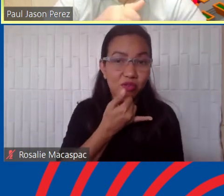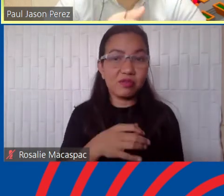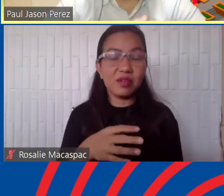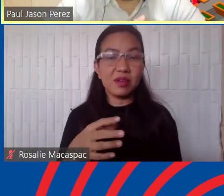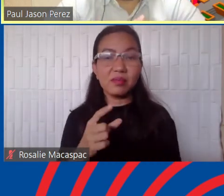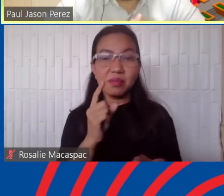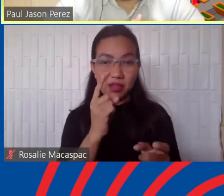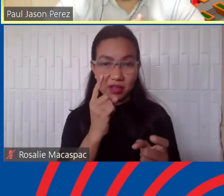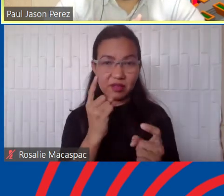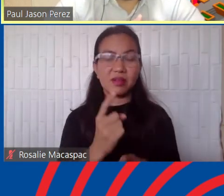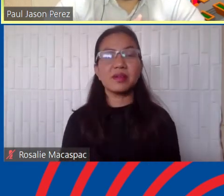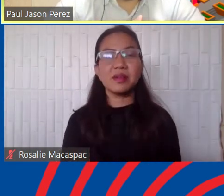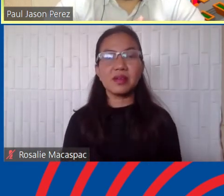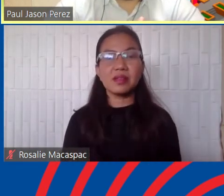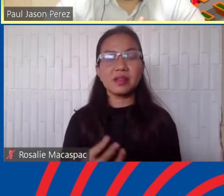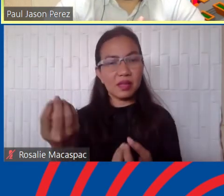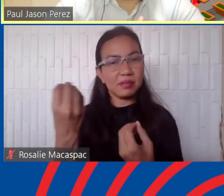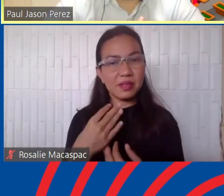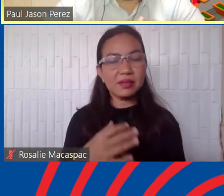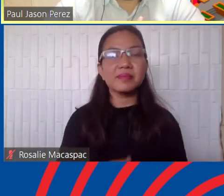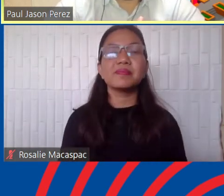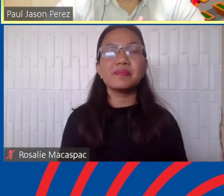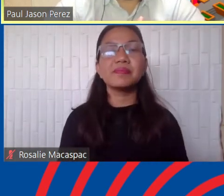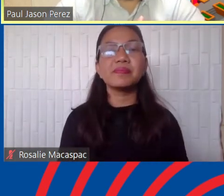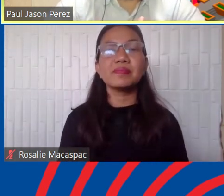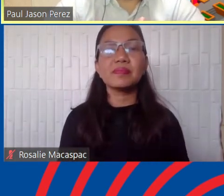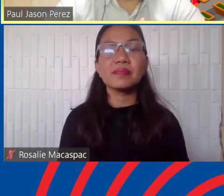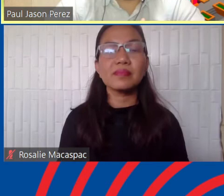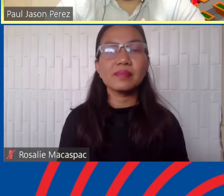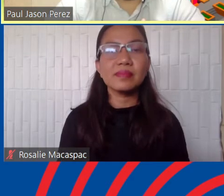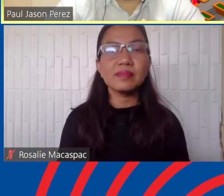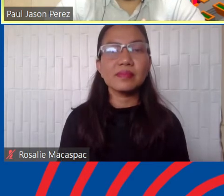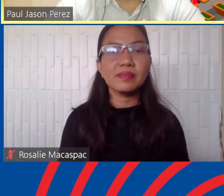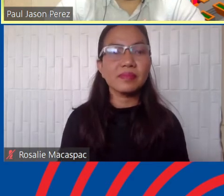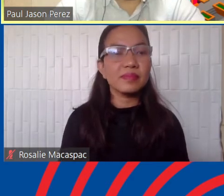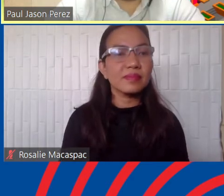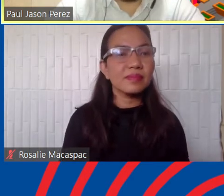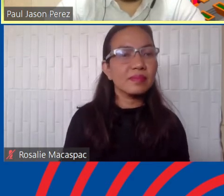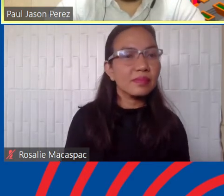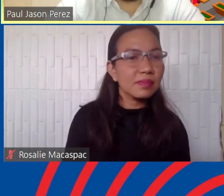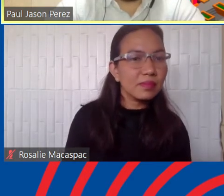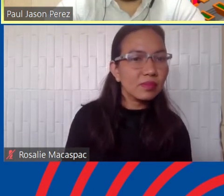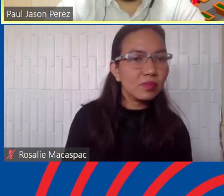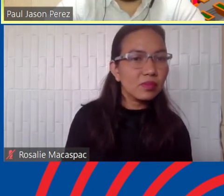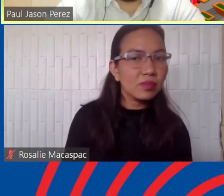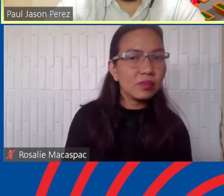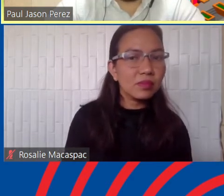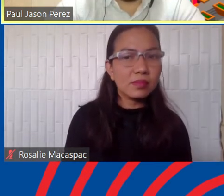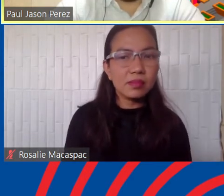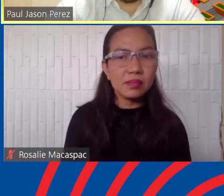just early today, the system is no longer available.